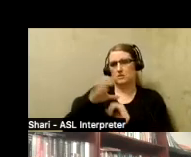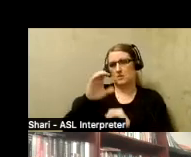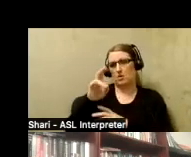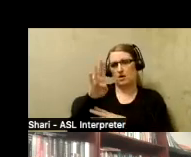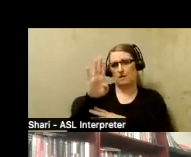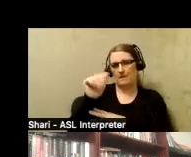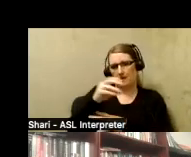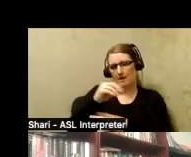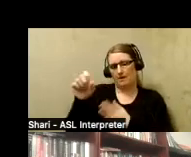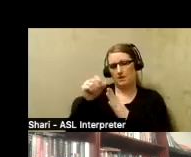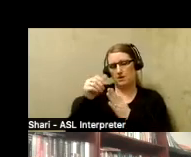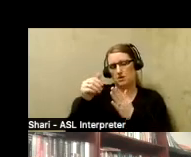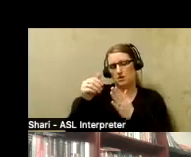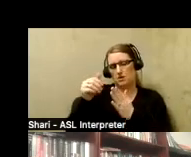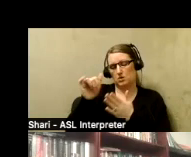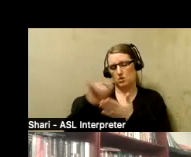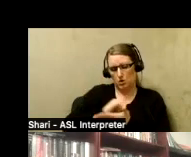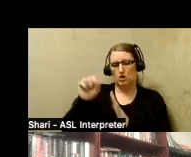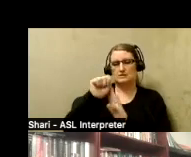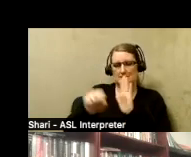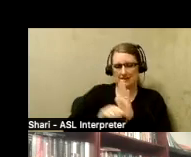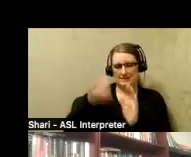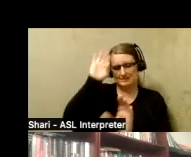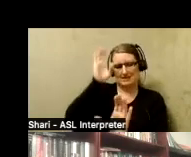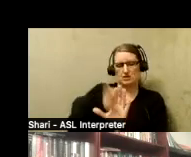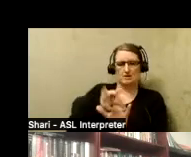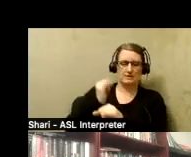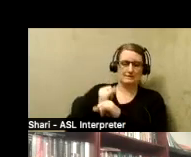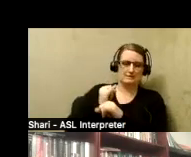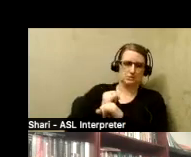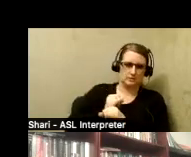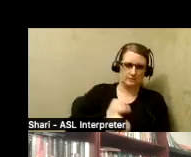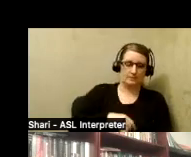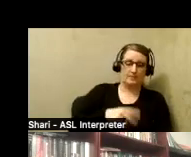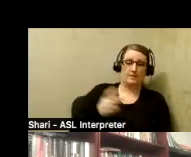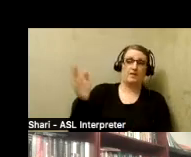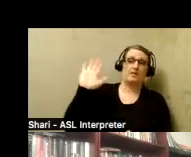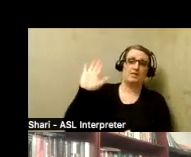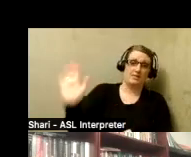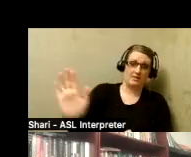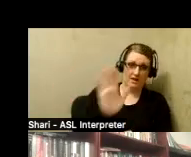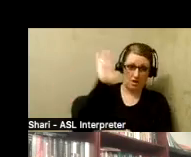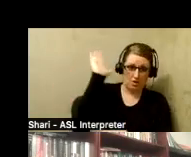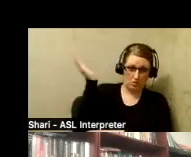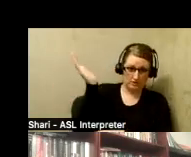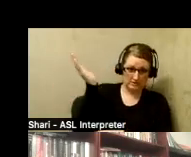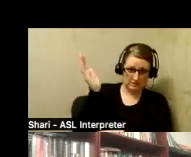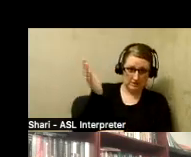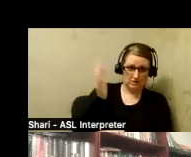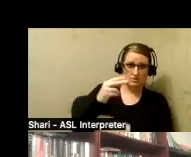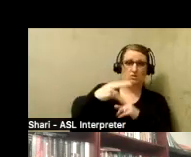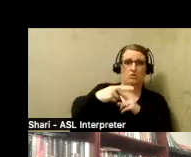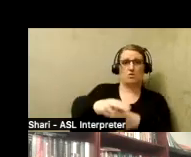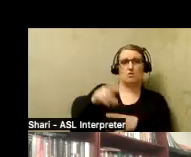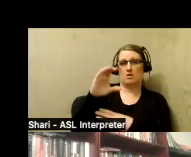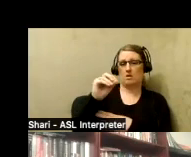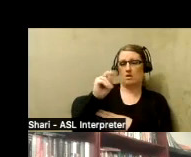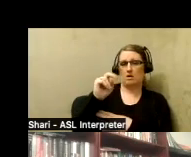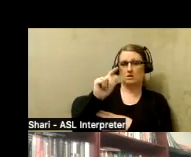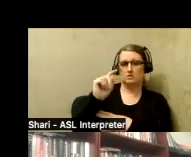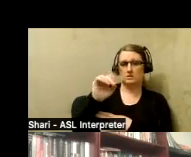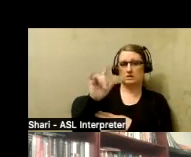New York State Psychiatric Institute. Their talk today, collectively, will be called